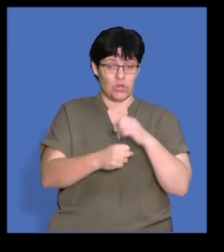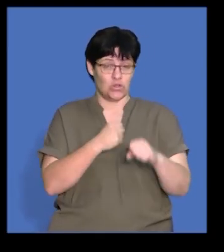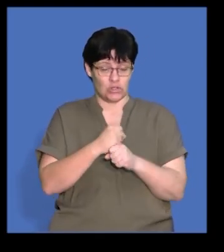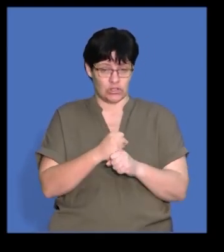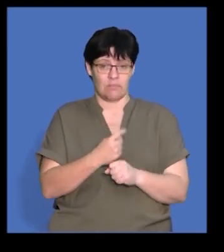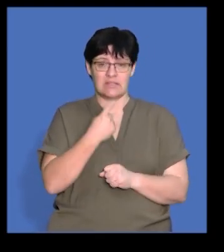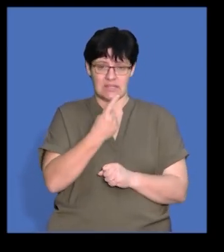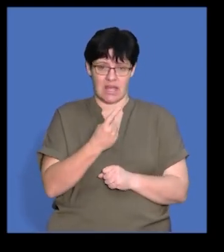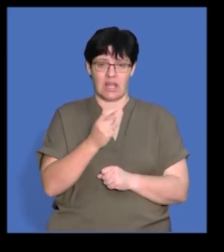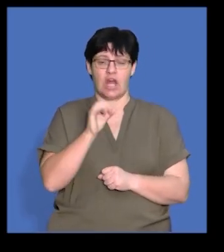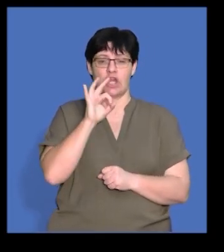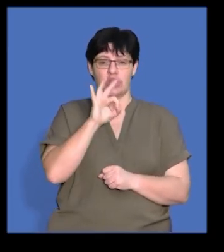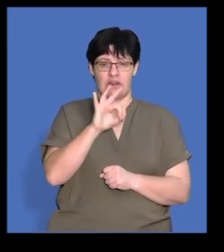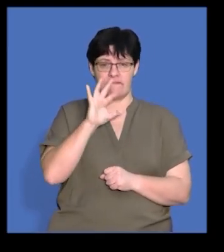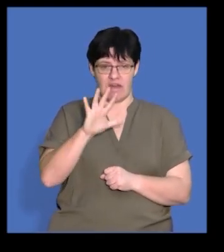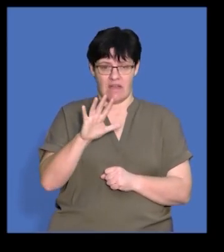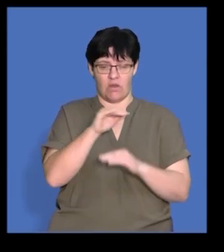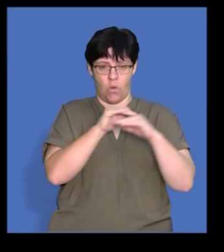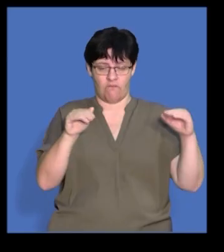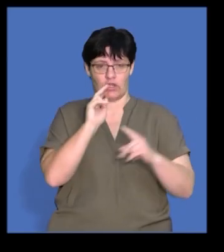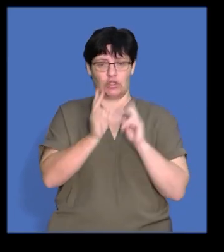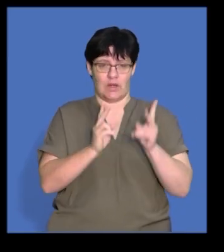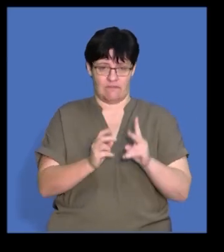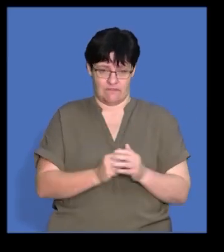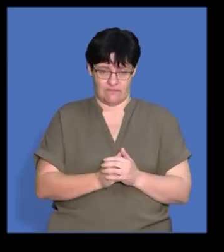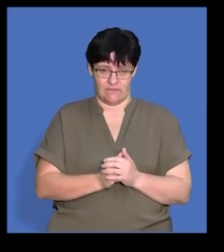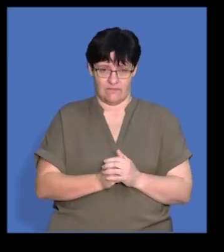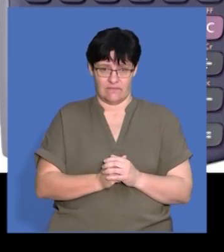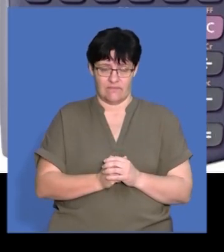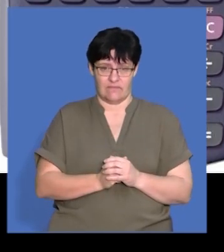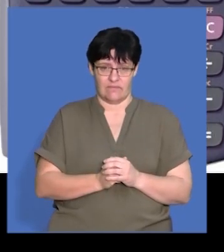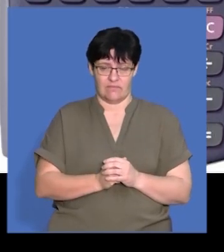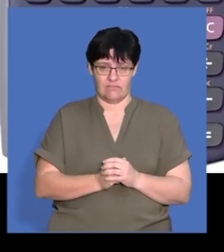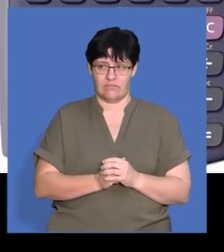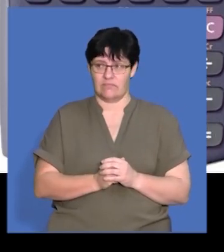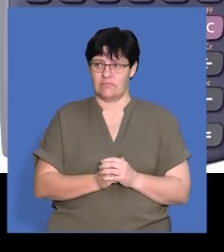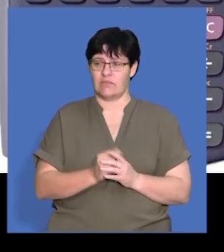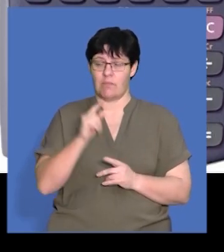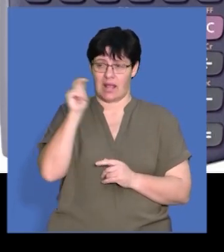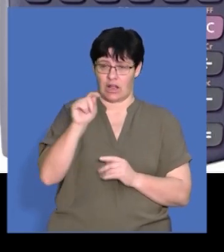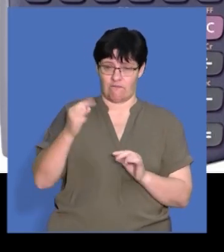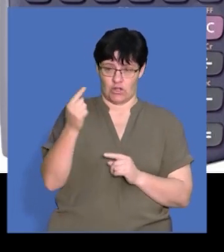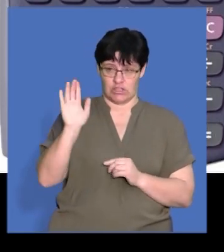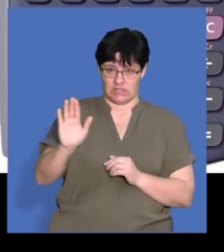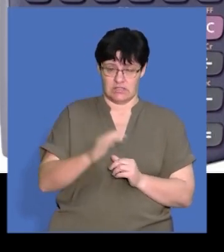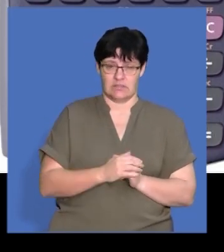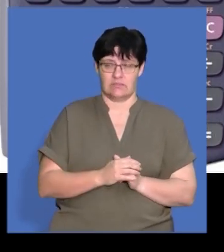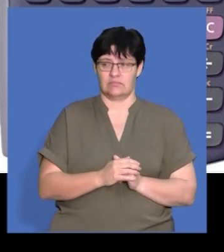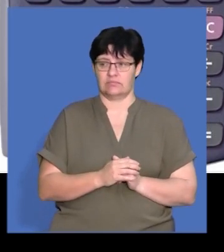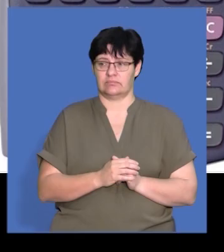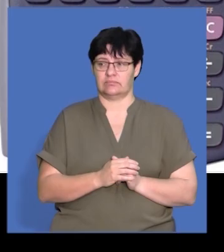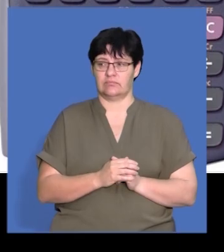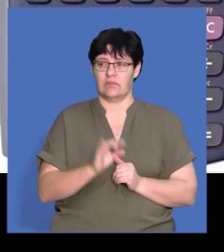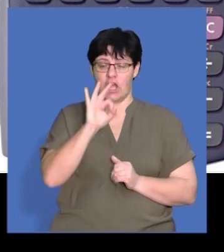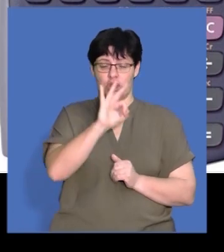I'm going to say 35 over 12. In fact, I'm going to do that on the calculator first. So I'm going to